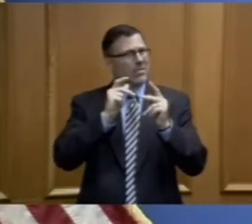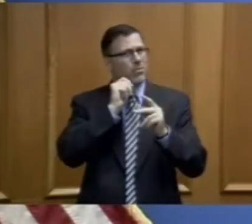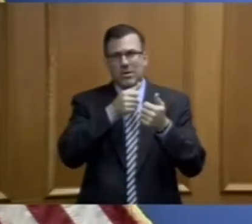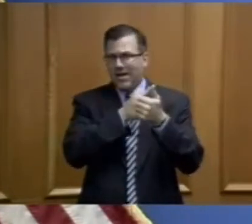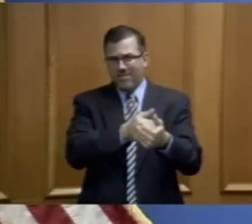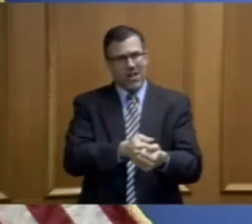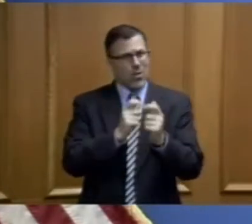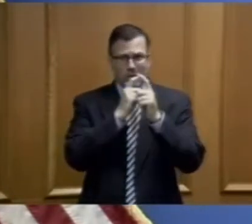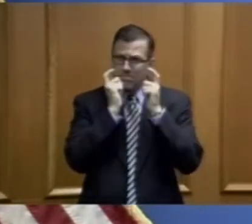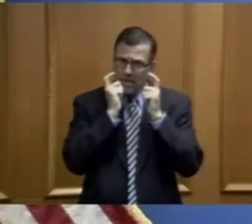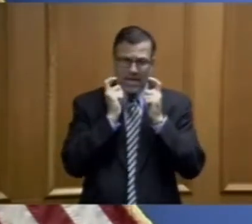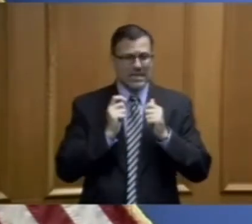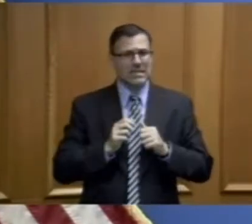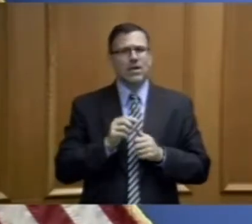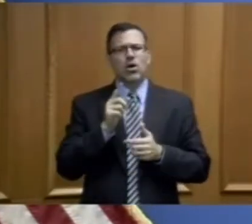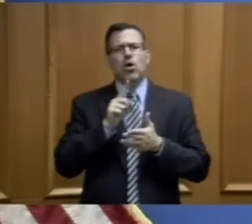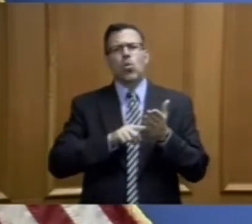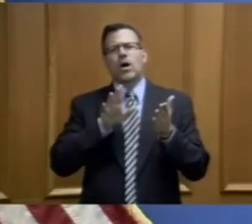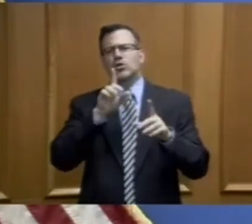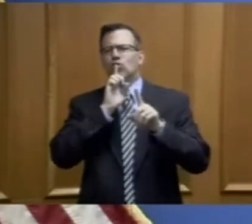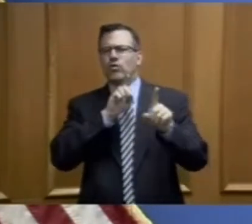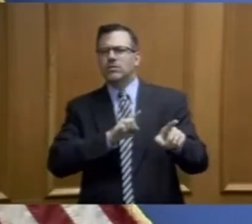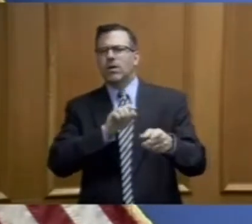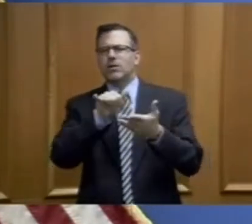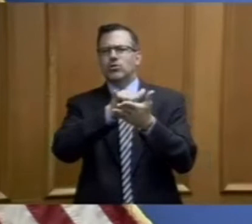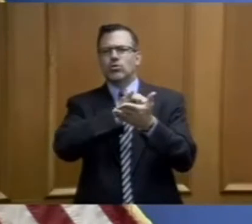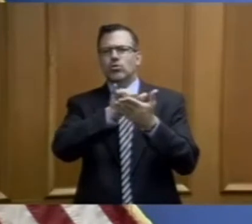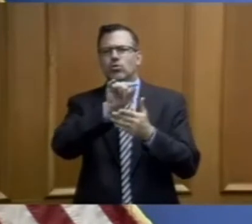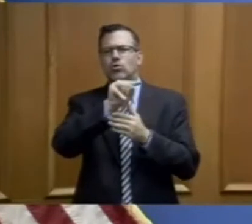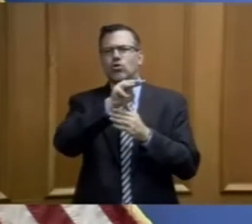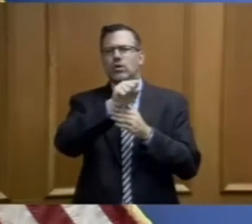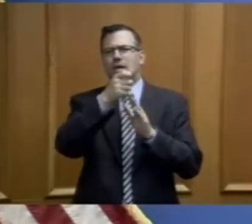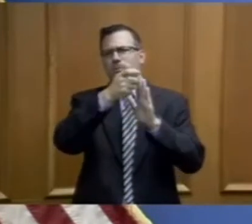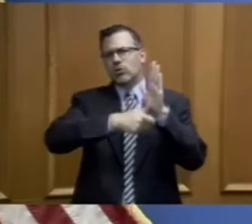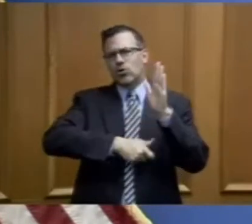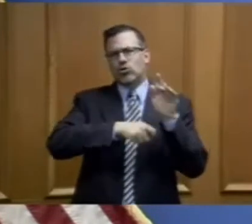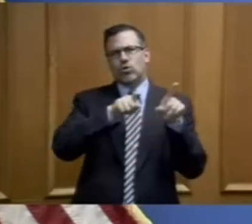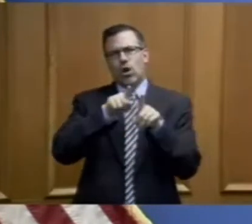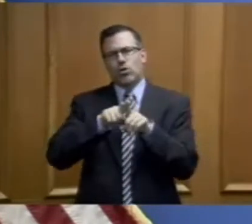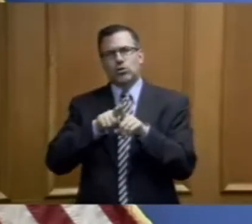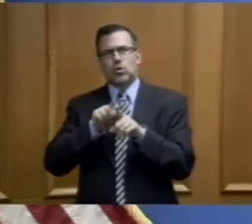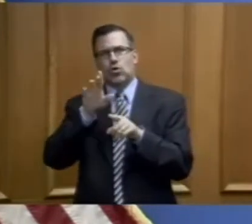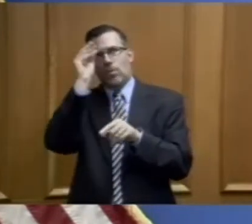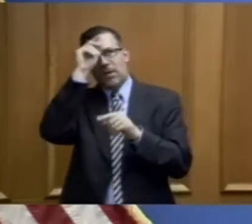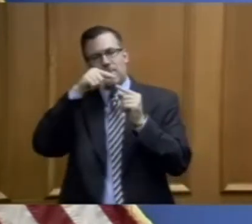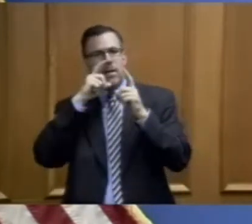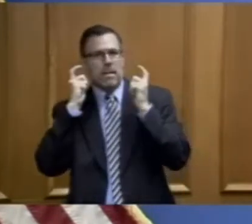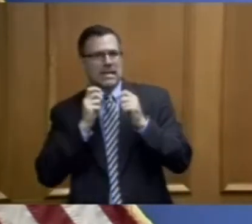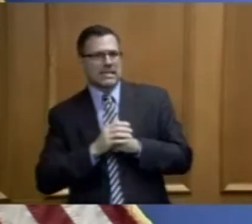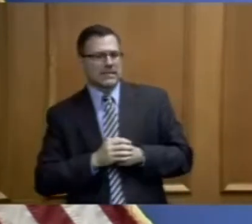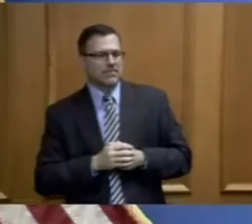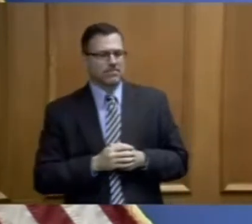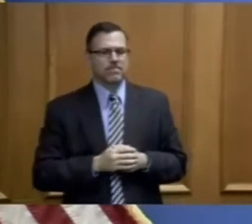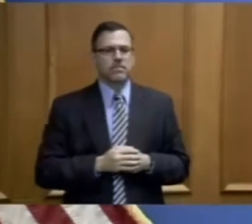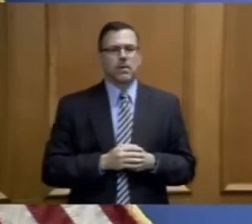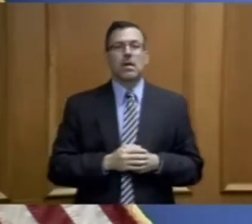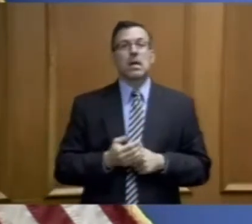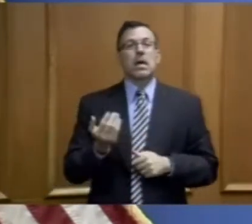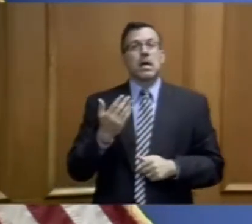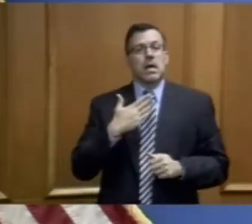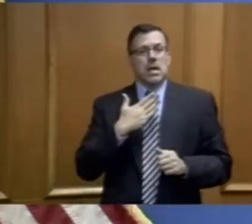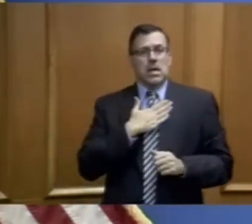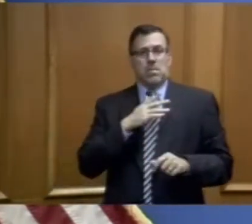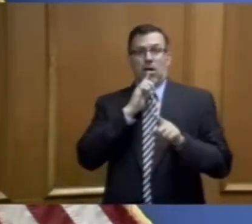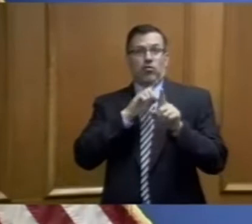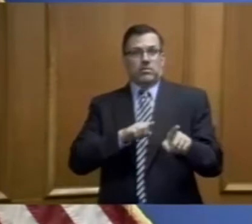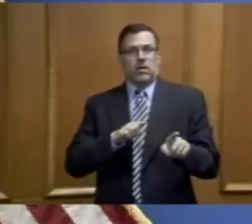What's your response to that article and also the mask? Yeah, so my response is that we have a very